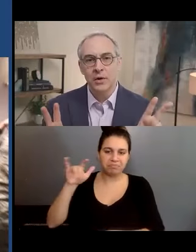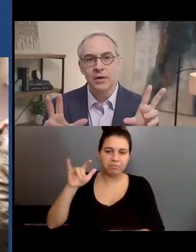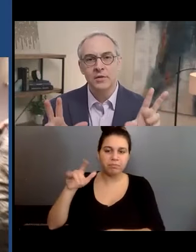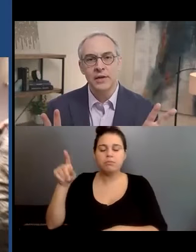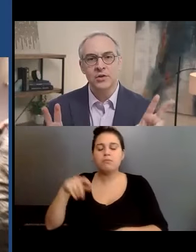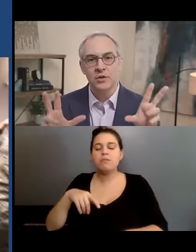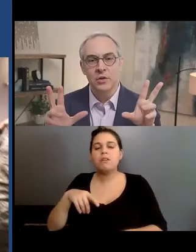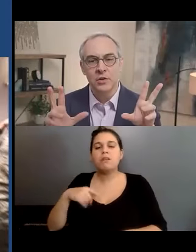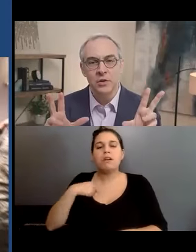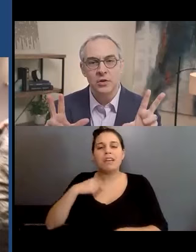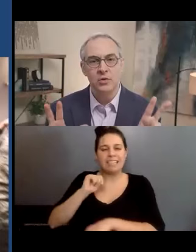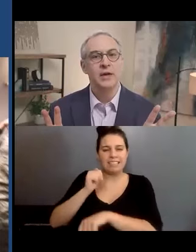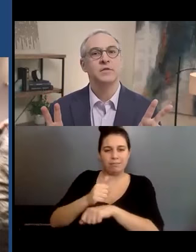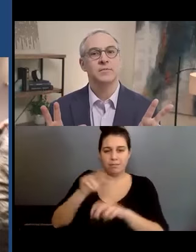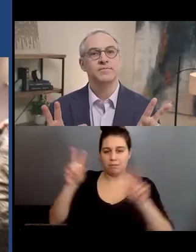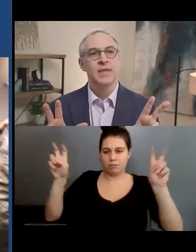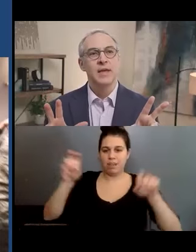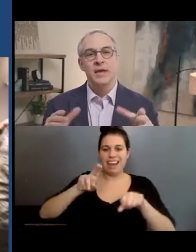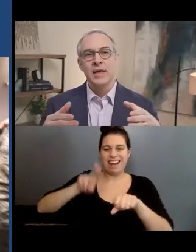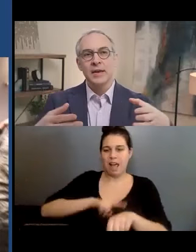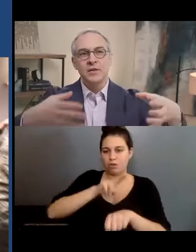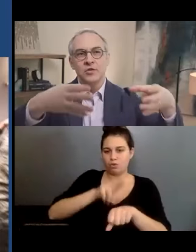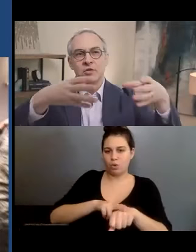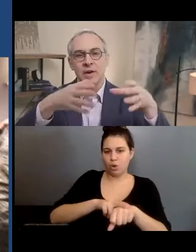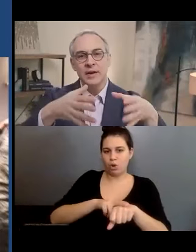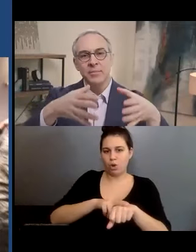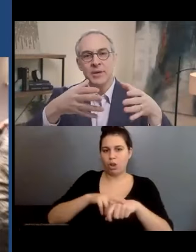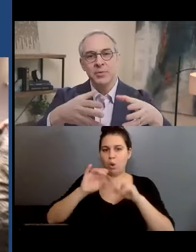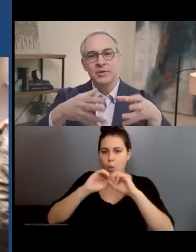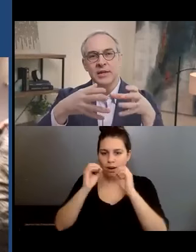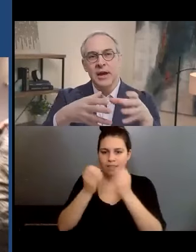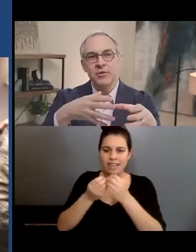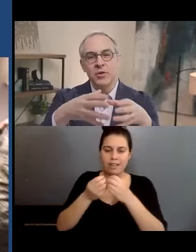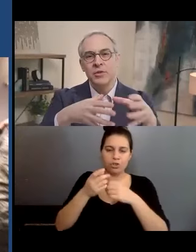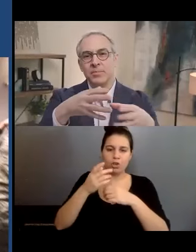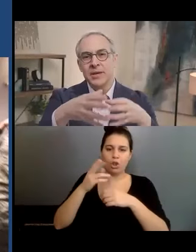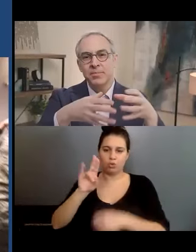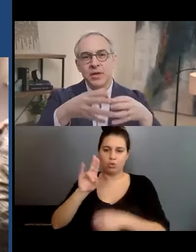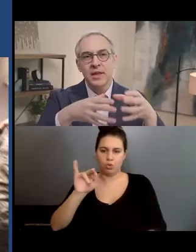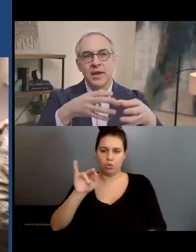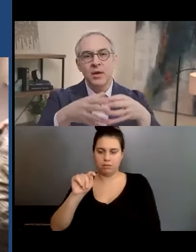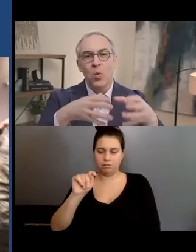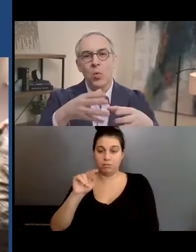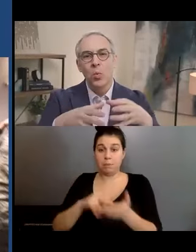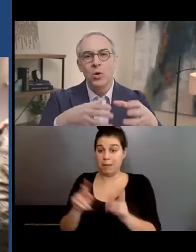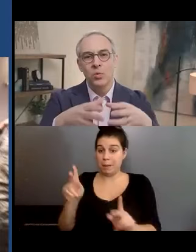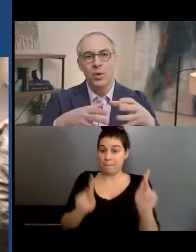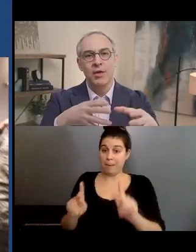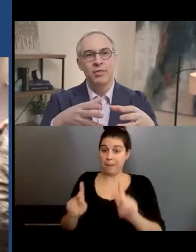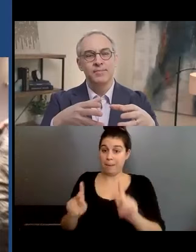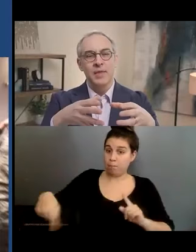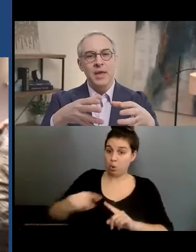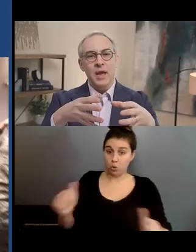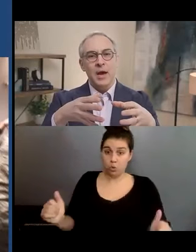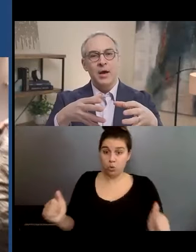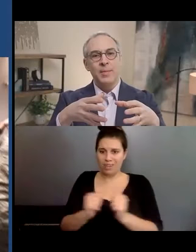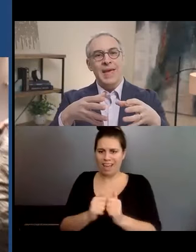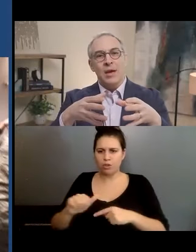natural organizational units. That is, training people together with the people that they work with.